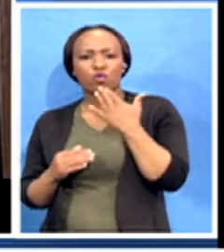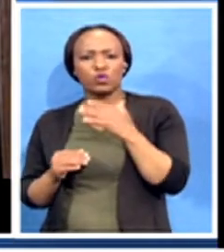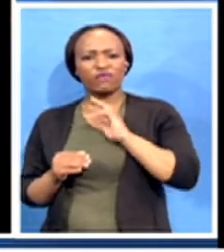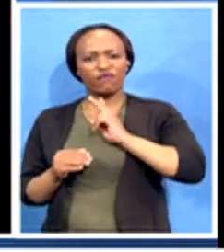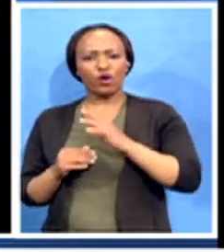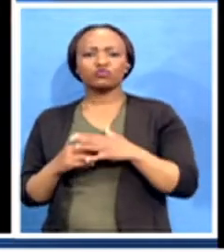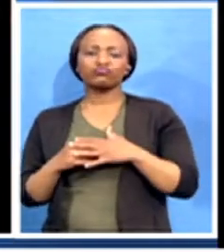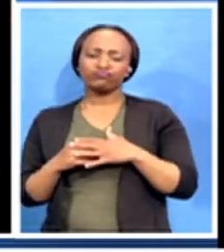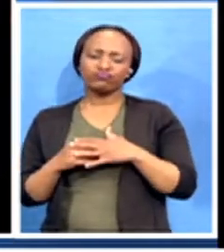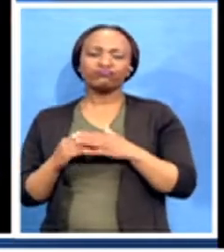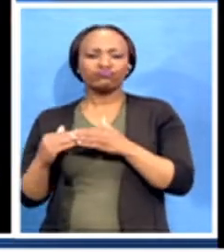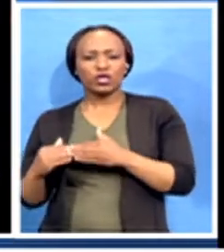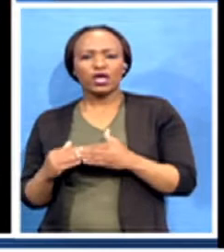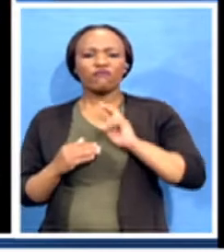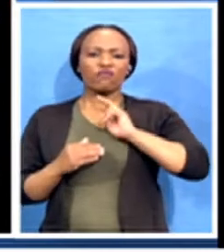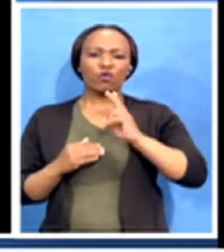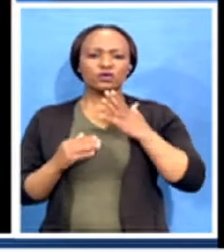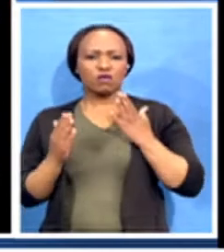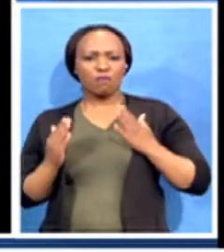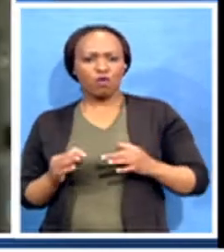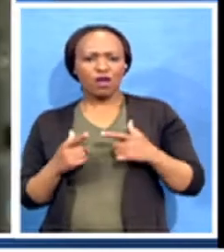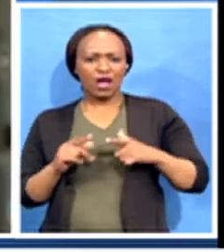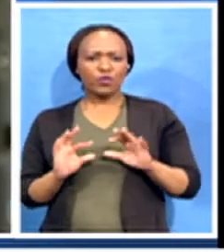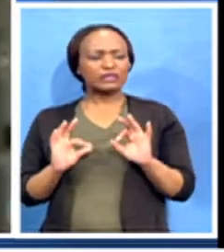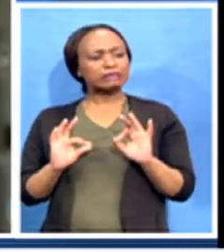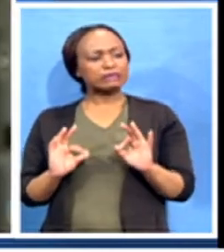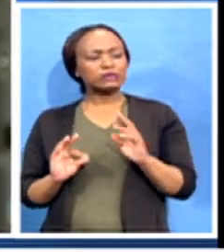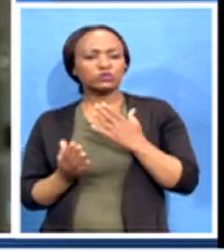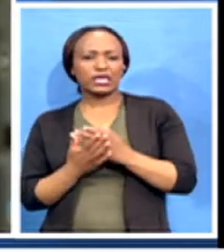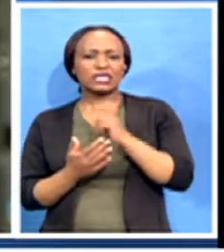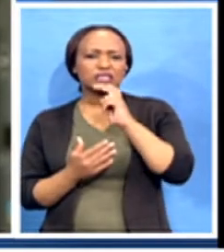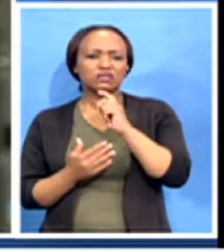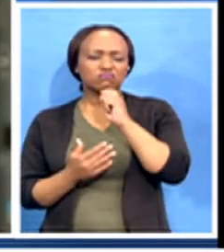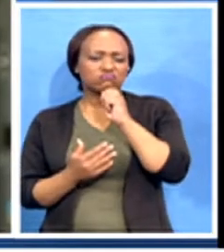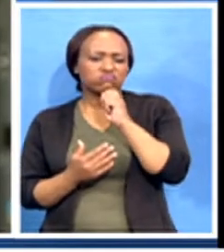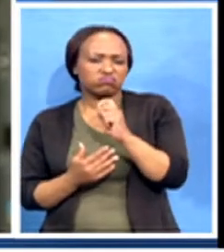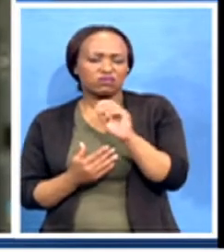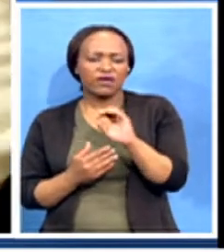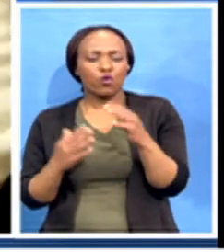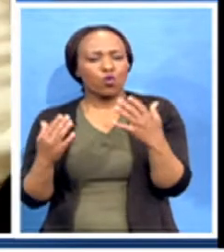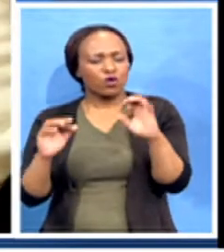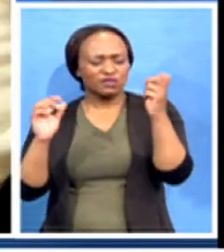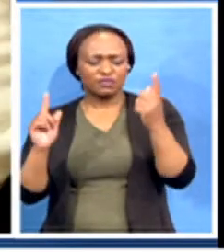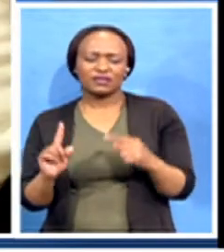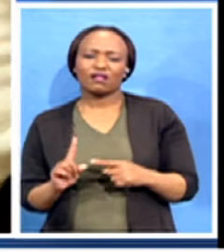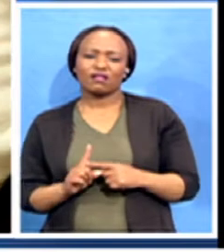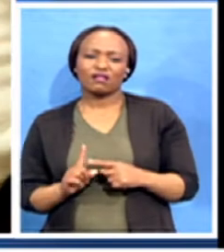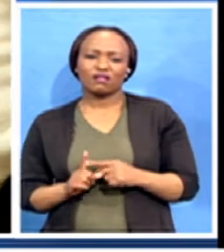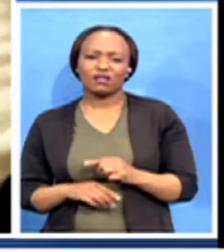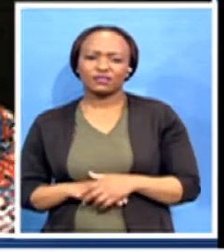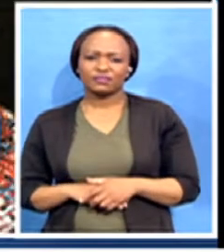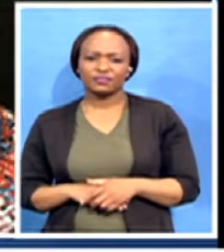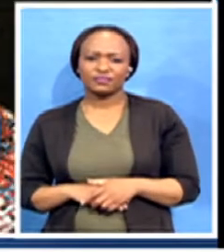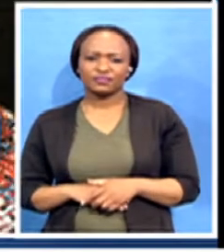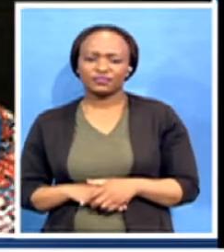voice, which comes through his body language. Bizos was just so special, really.